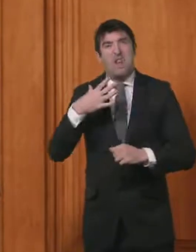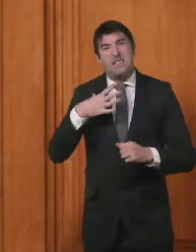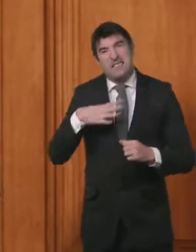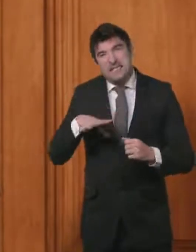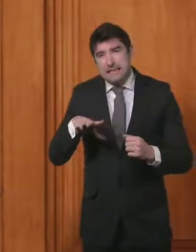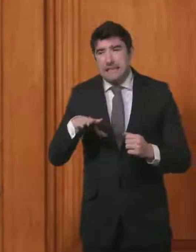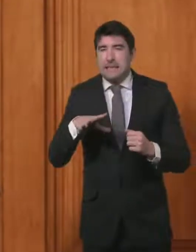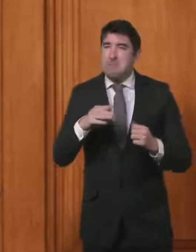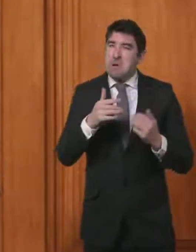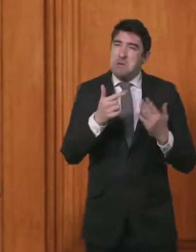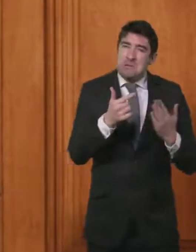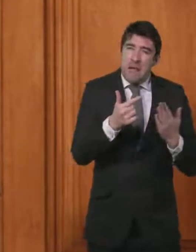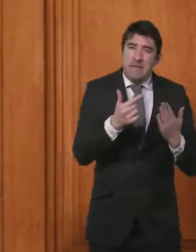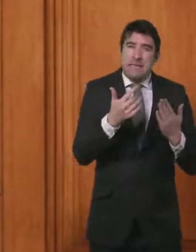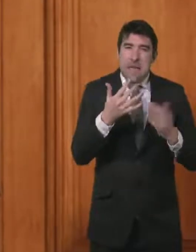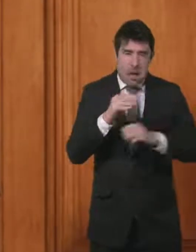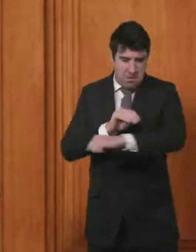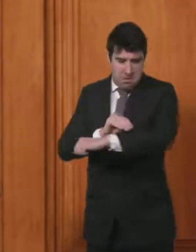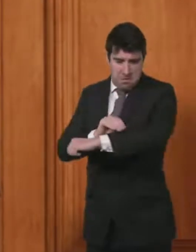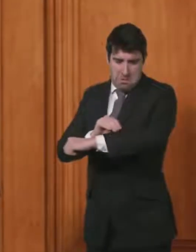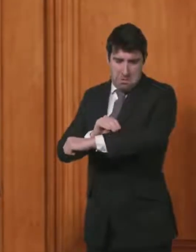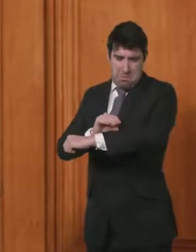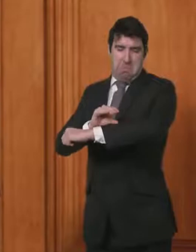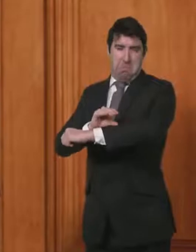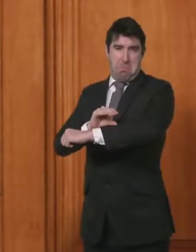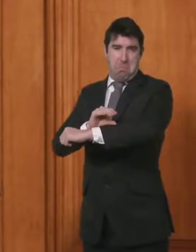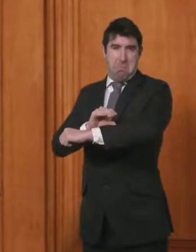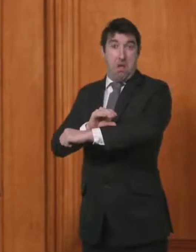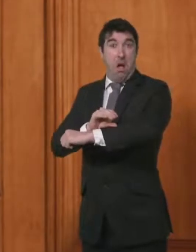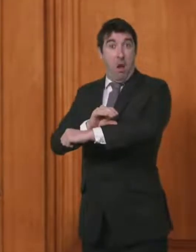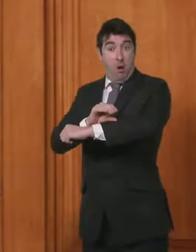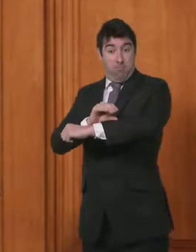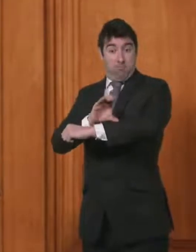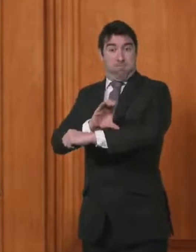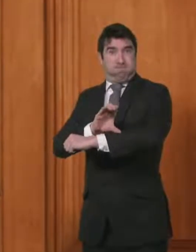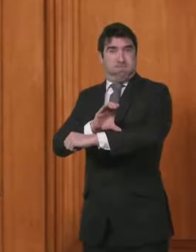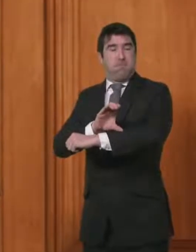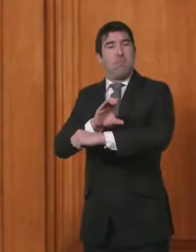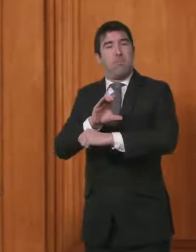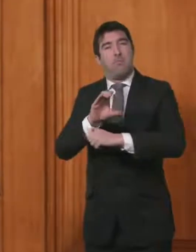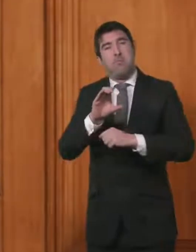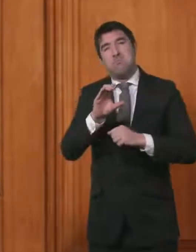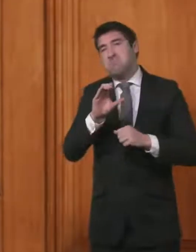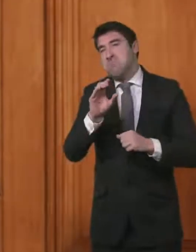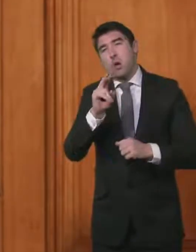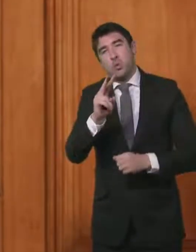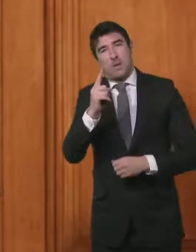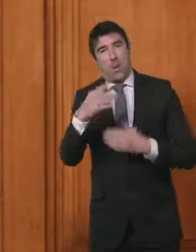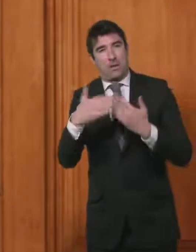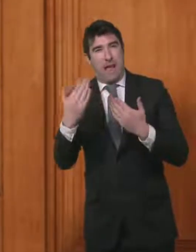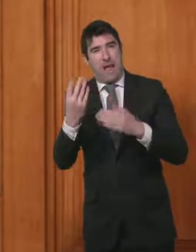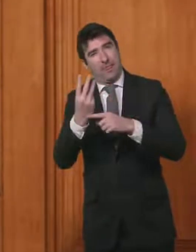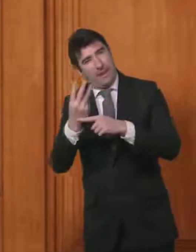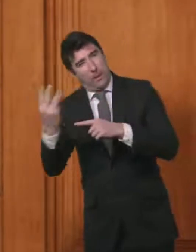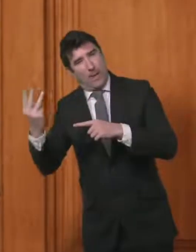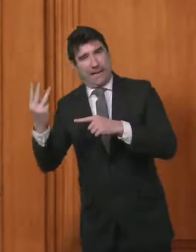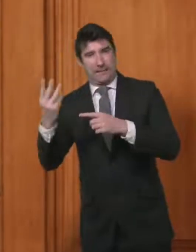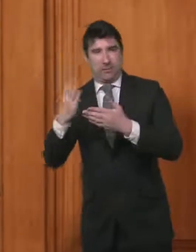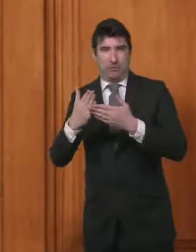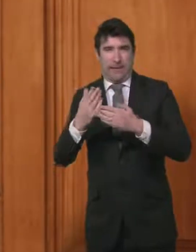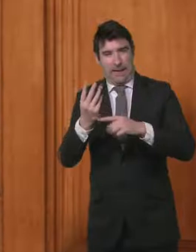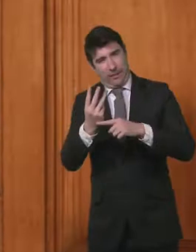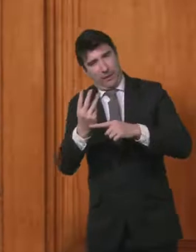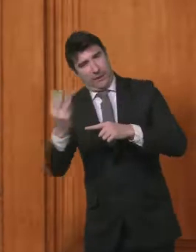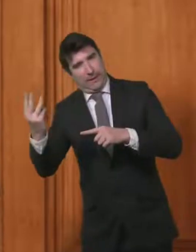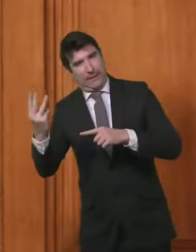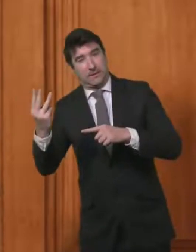a kind of solid and sustained antibody response. Like in a couple of minutes. But all vaccines vary, and all human beings